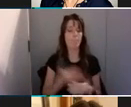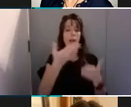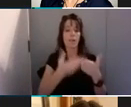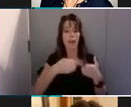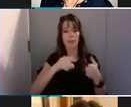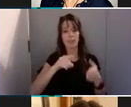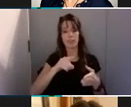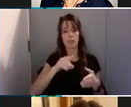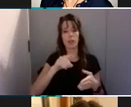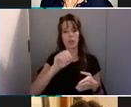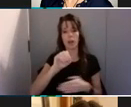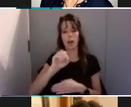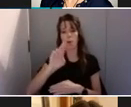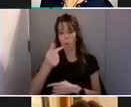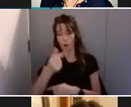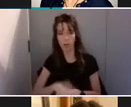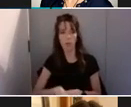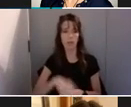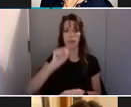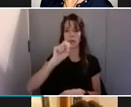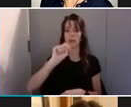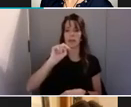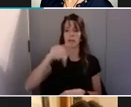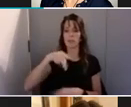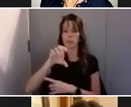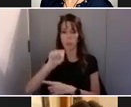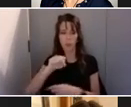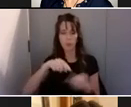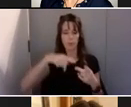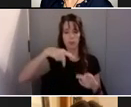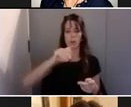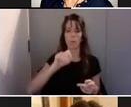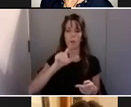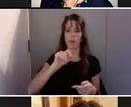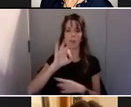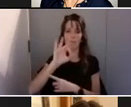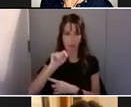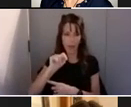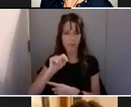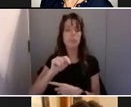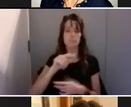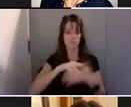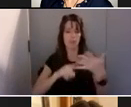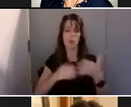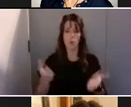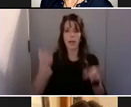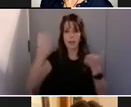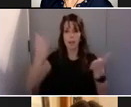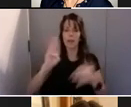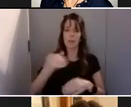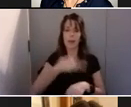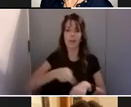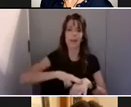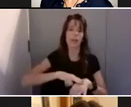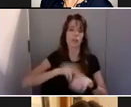Factcheck.org, Snopes, PolitiFact, and Washington Post Fact Checker are all recommended by the National